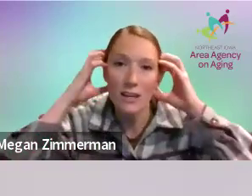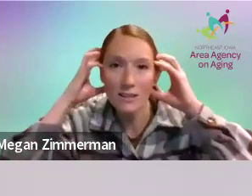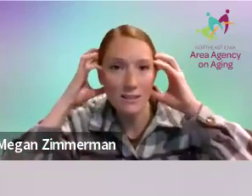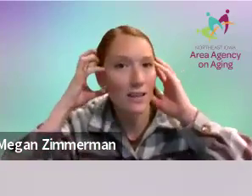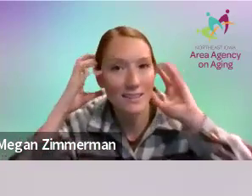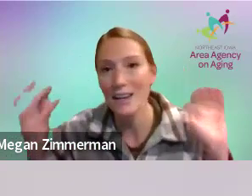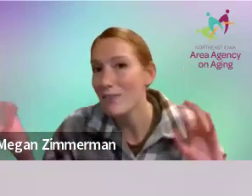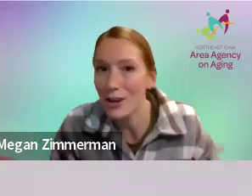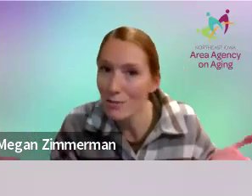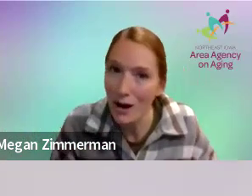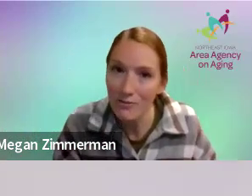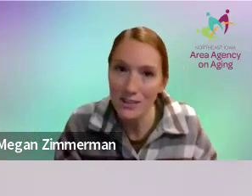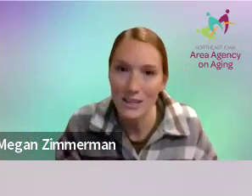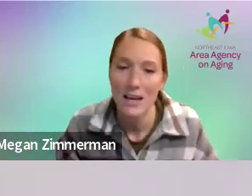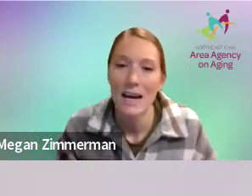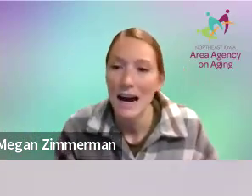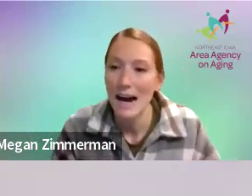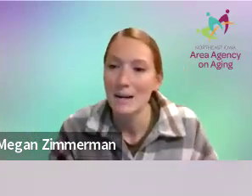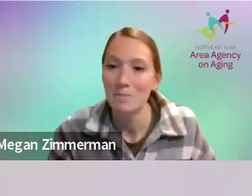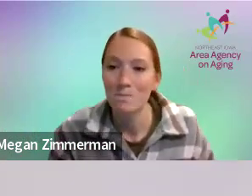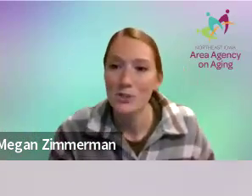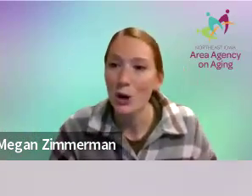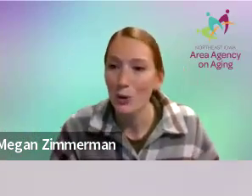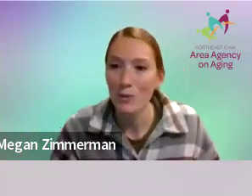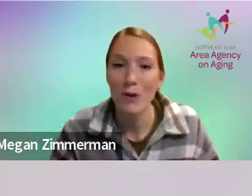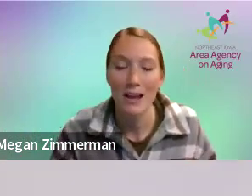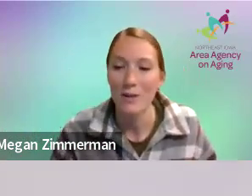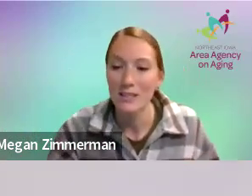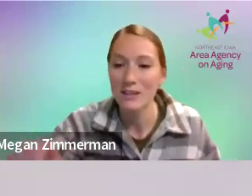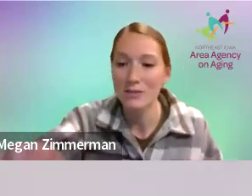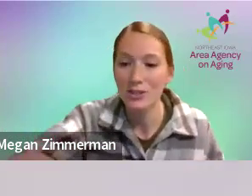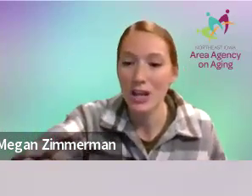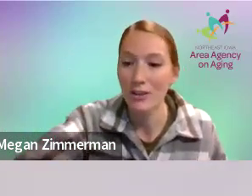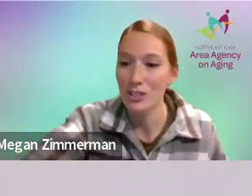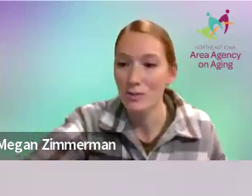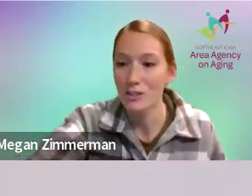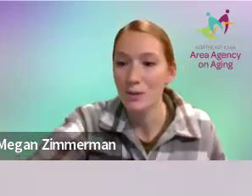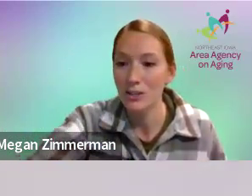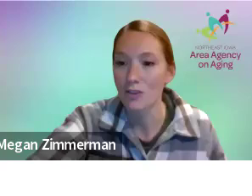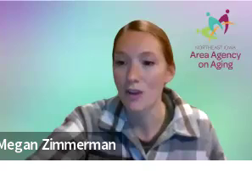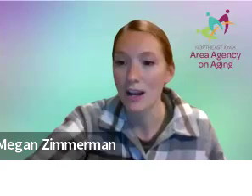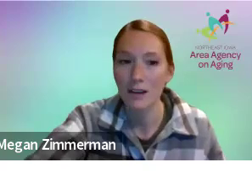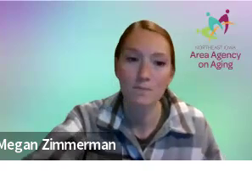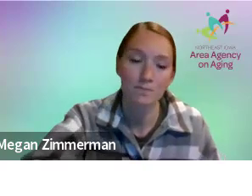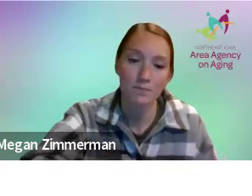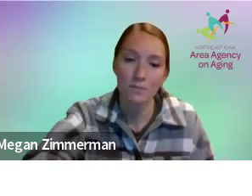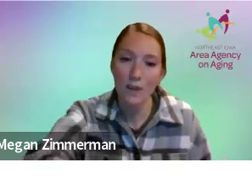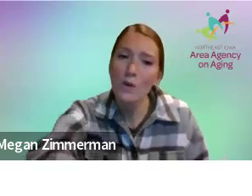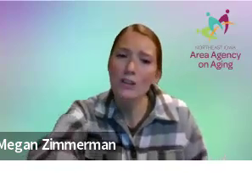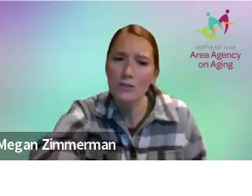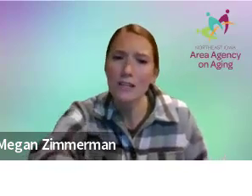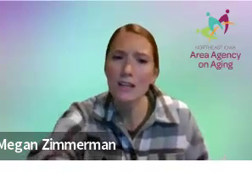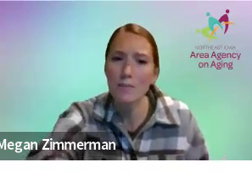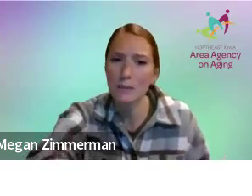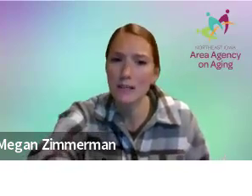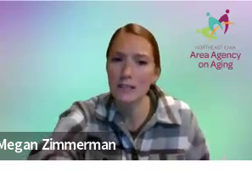ear muffins instead of ear muffs. So again, we see those challenges with speech and writing.